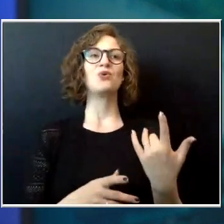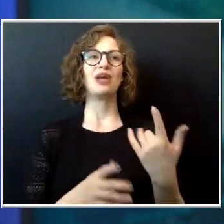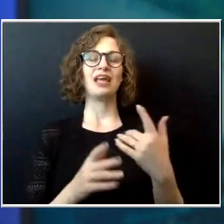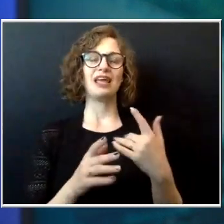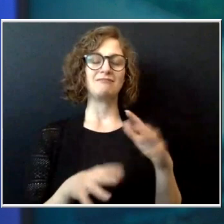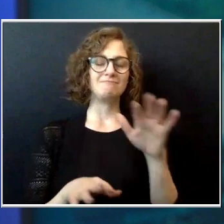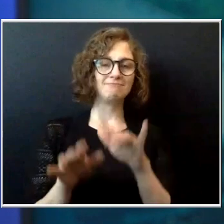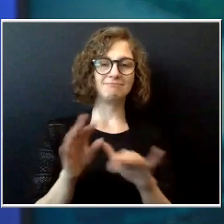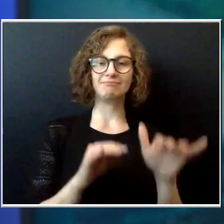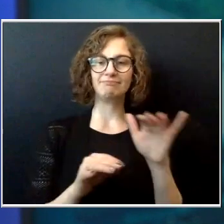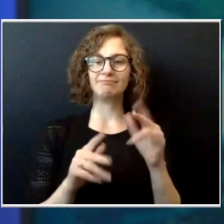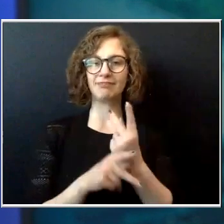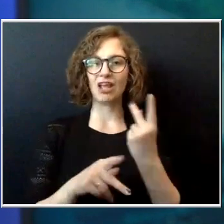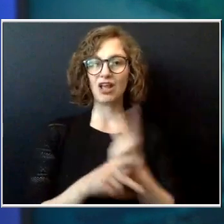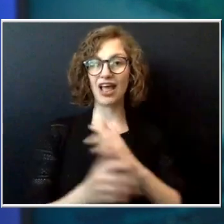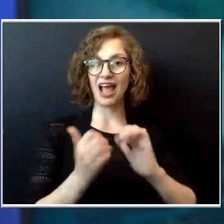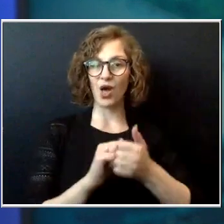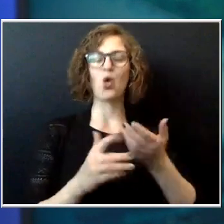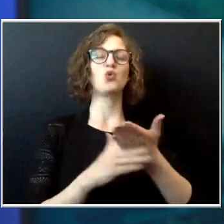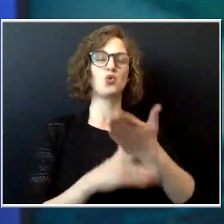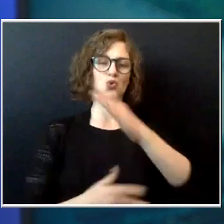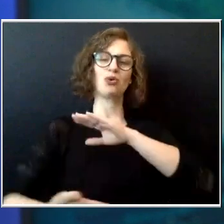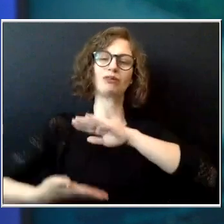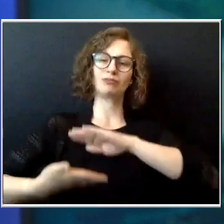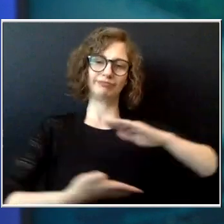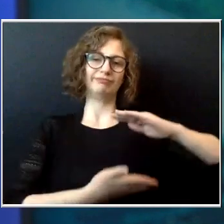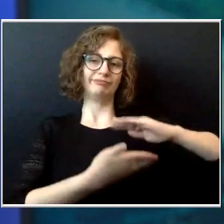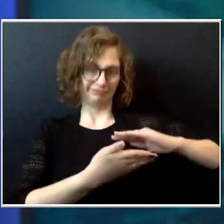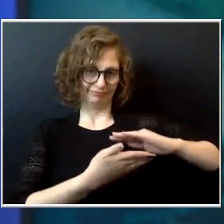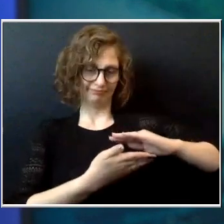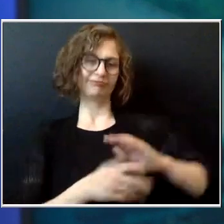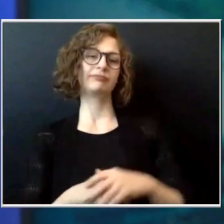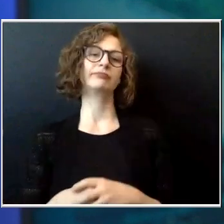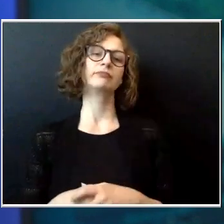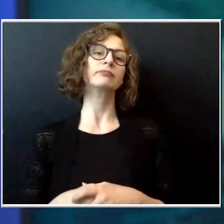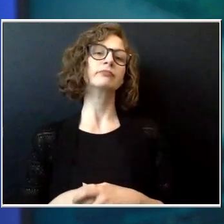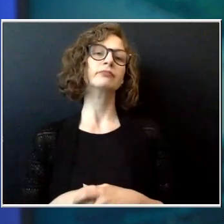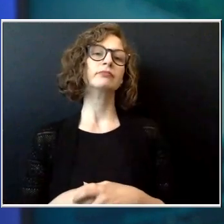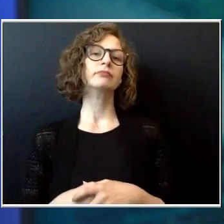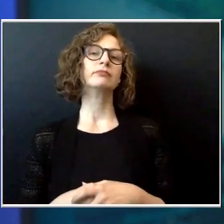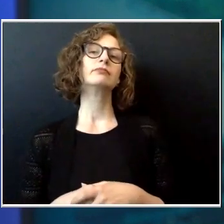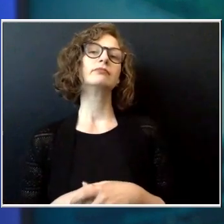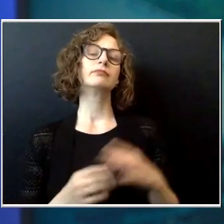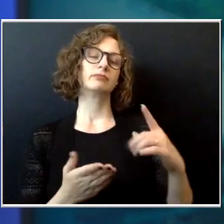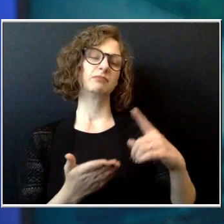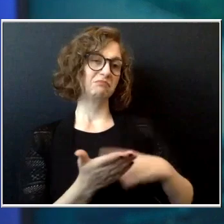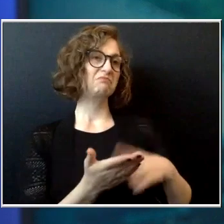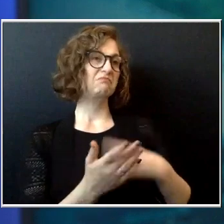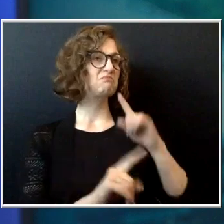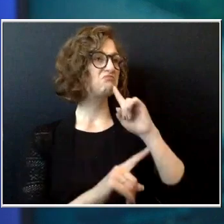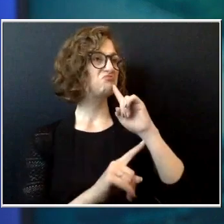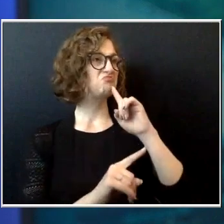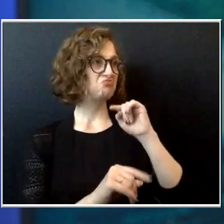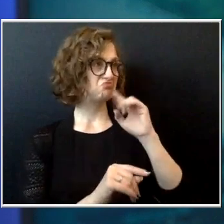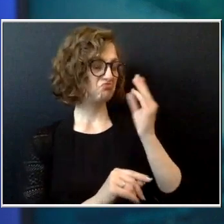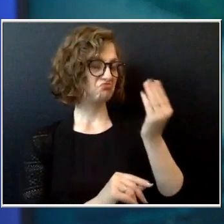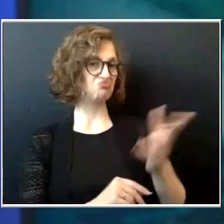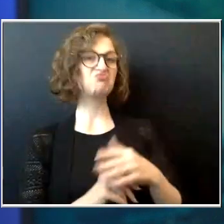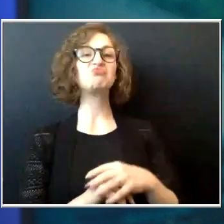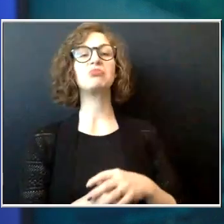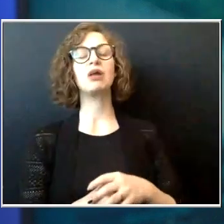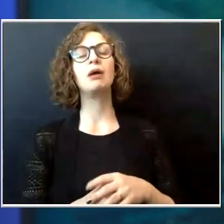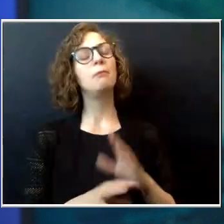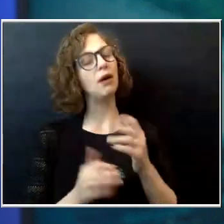risk. Sometimes that's reported depending on where you are, but most women should have their risk calculated 5 to 10 years prior to